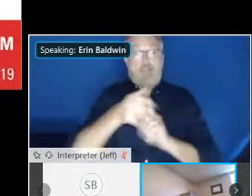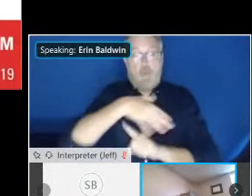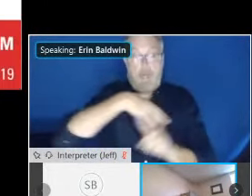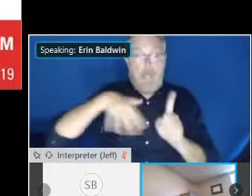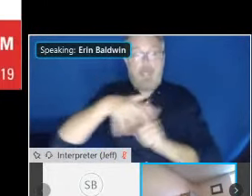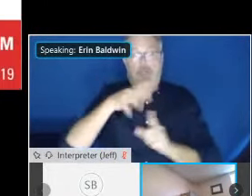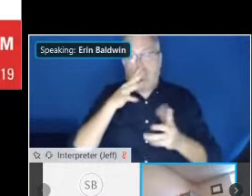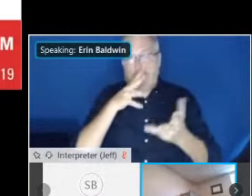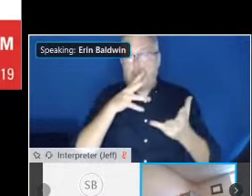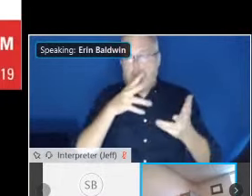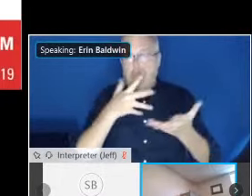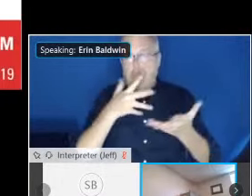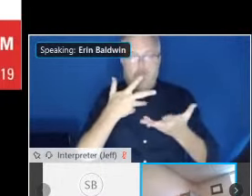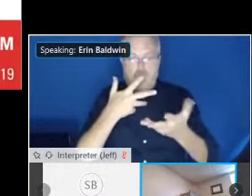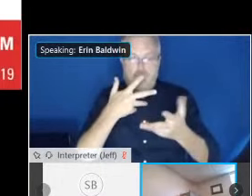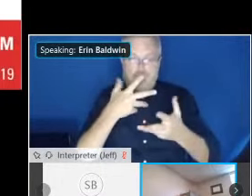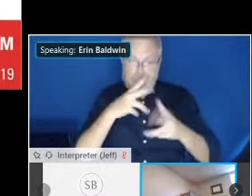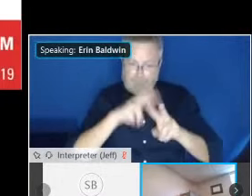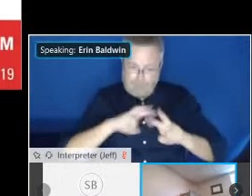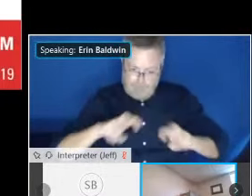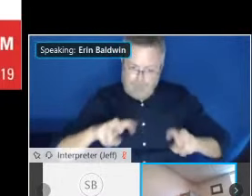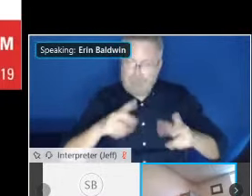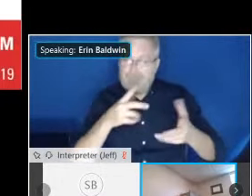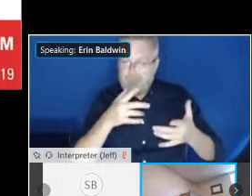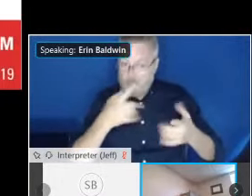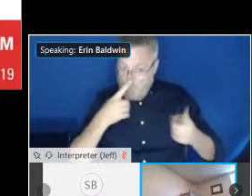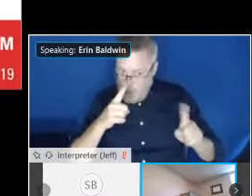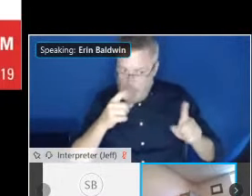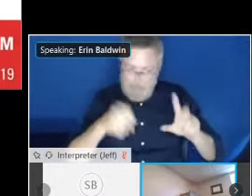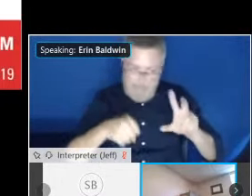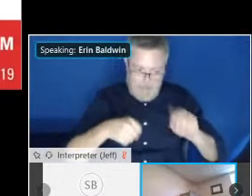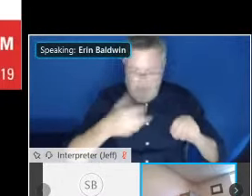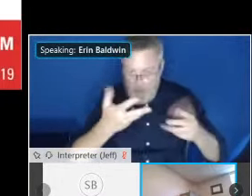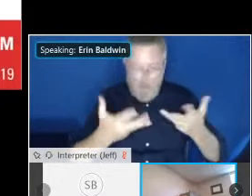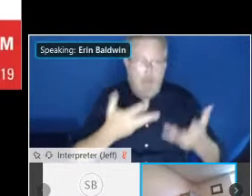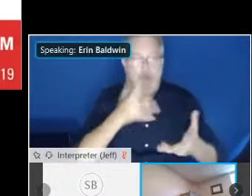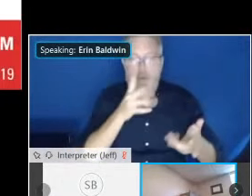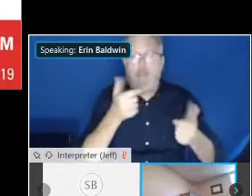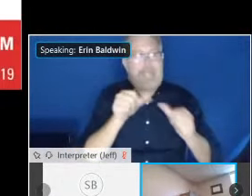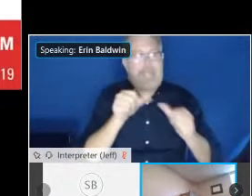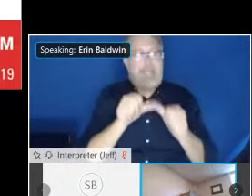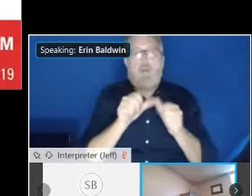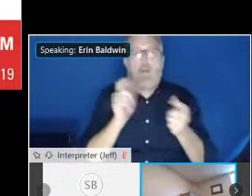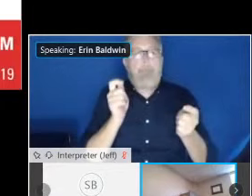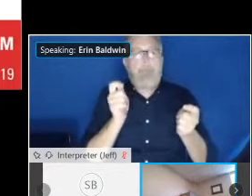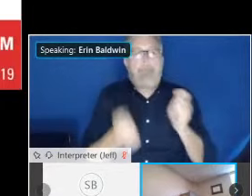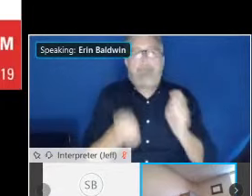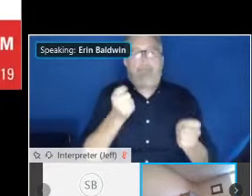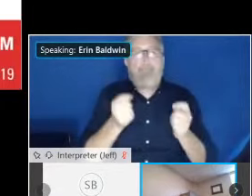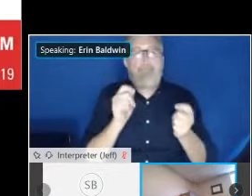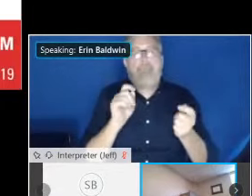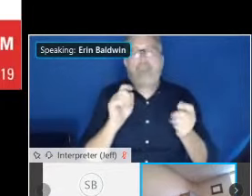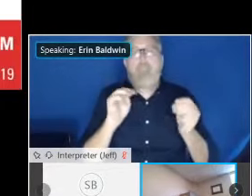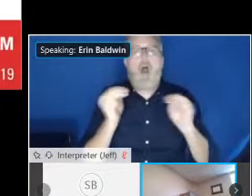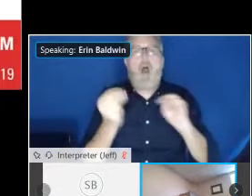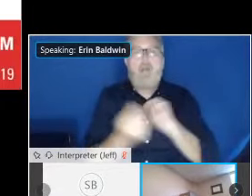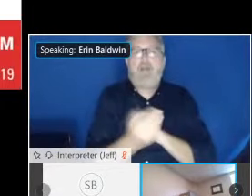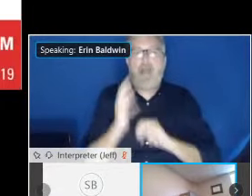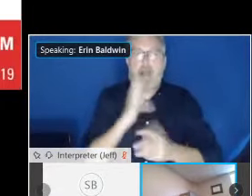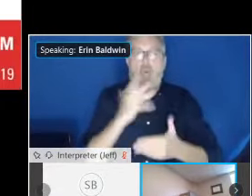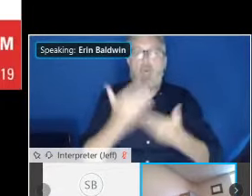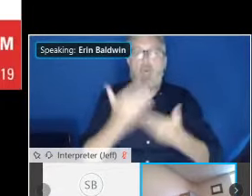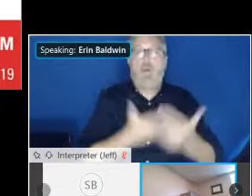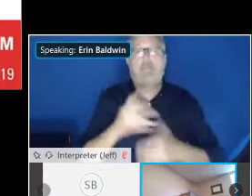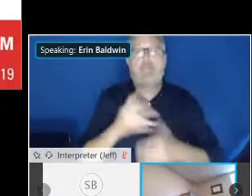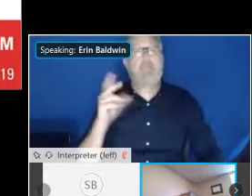campus. So we're doing a continuous review of our data to build upon and modify our processes. As President Winterstein mentioned